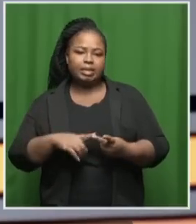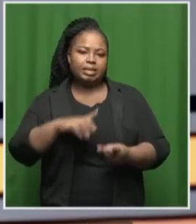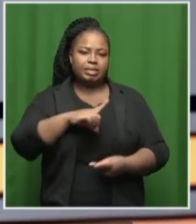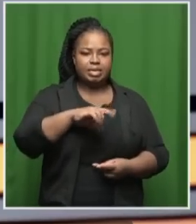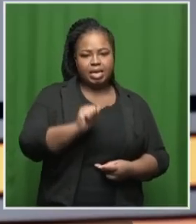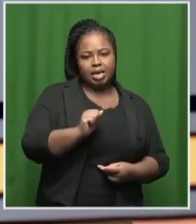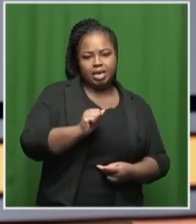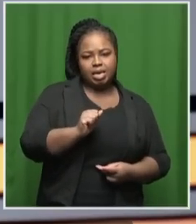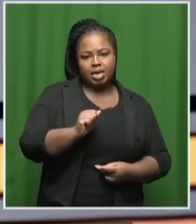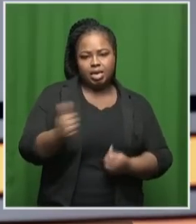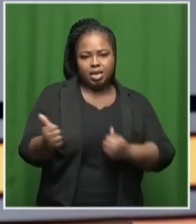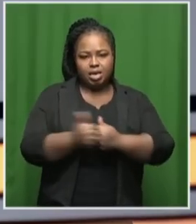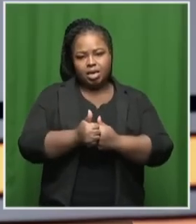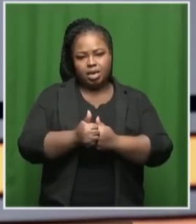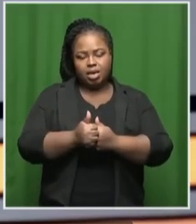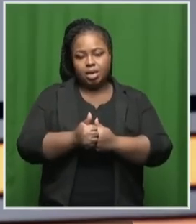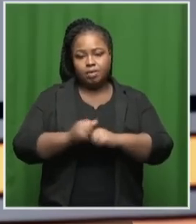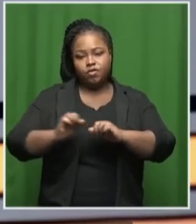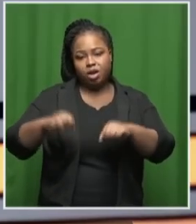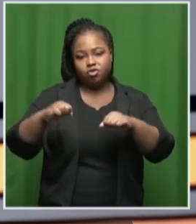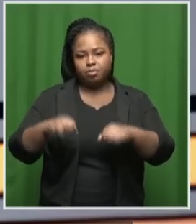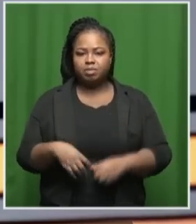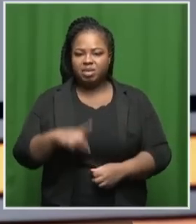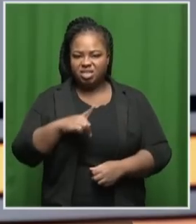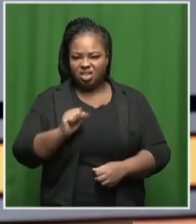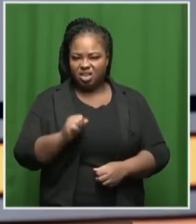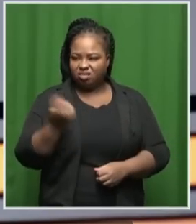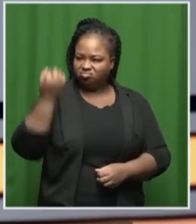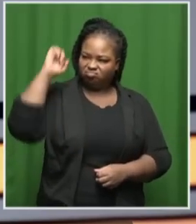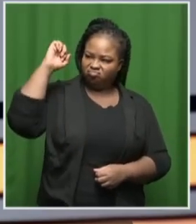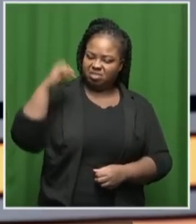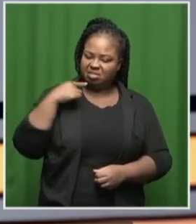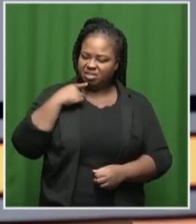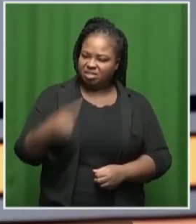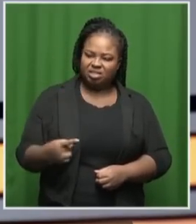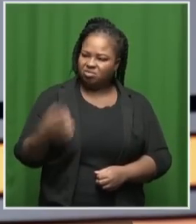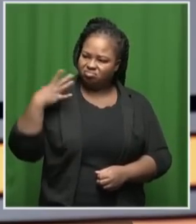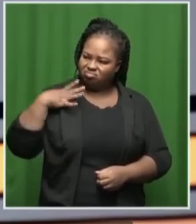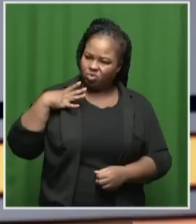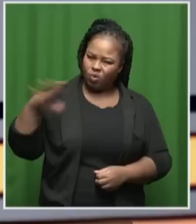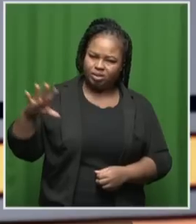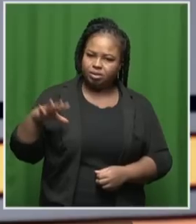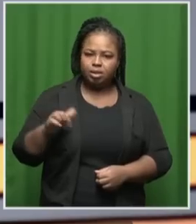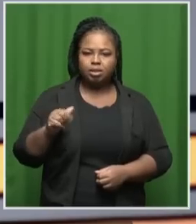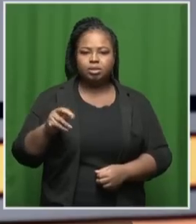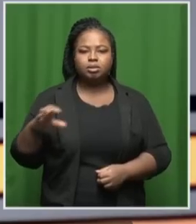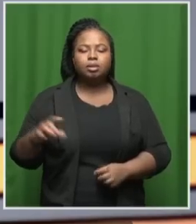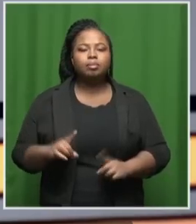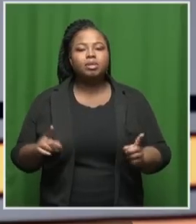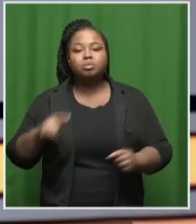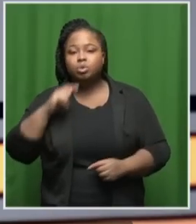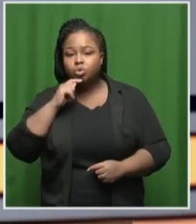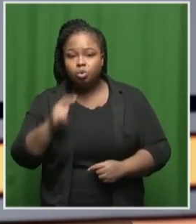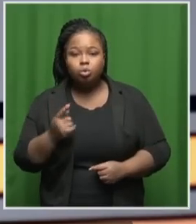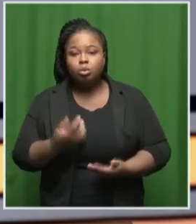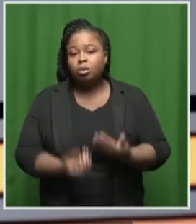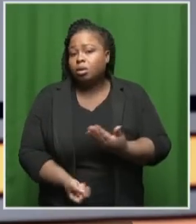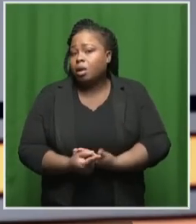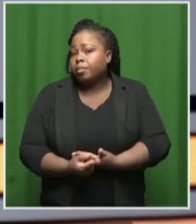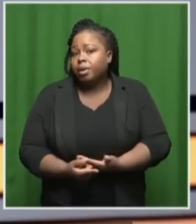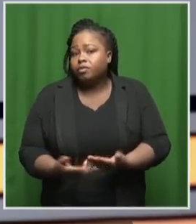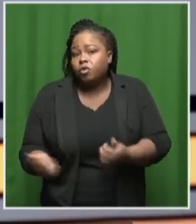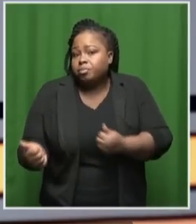DA agreement, which obviously the DA denies to say that they don't want to, but these iterations, when it comes